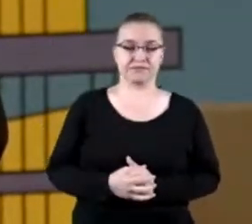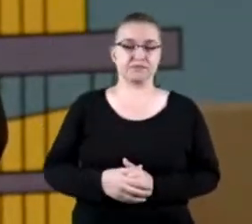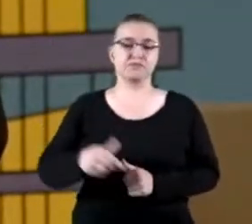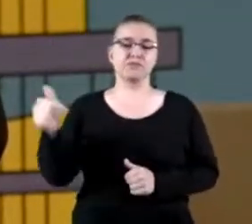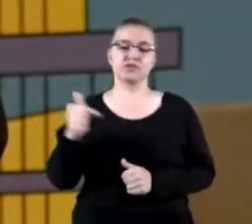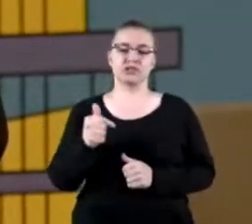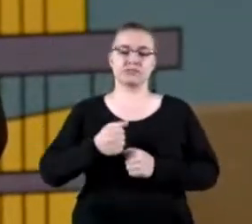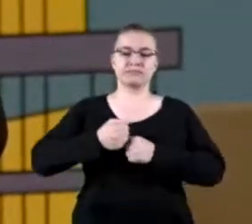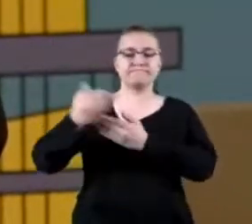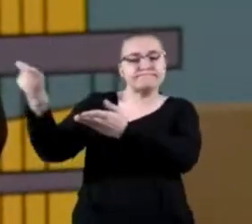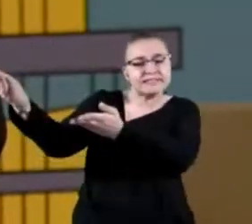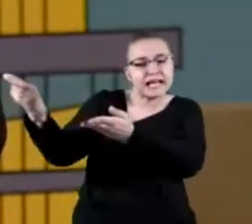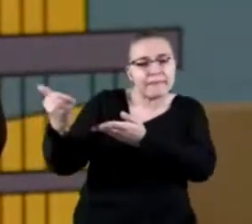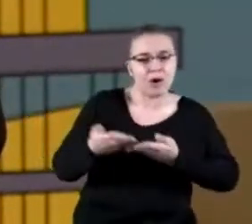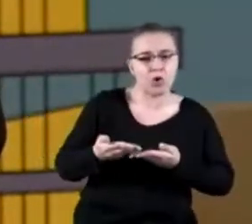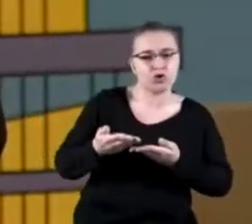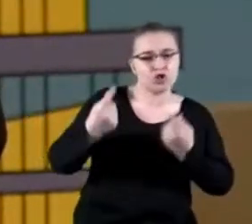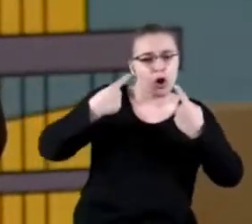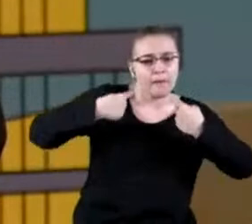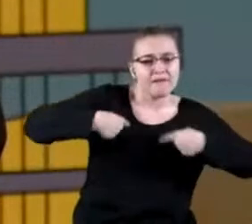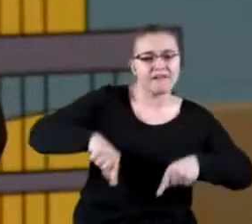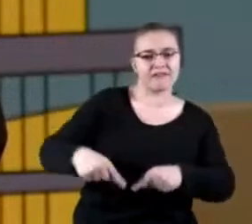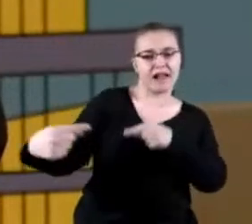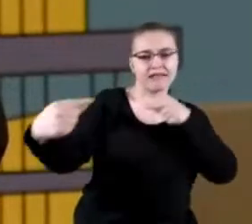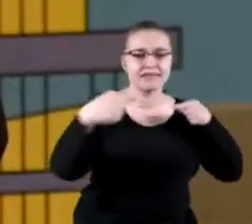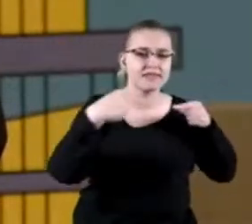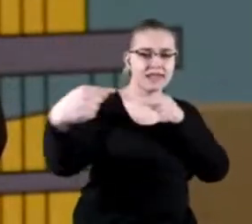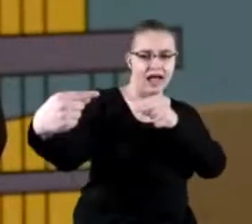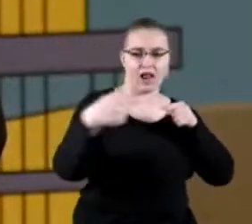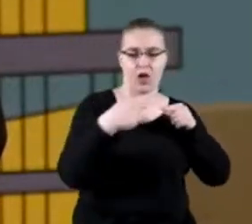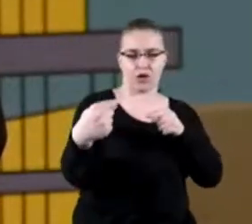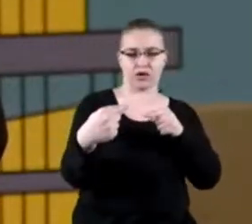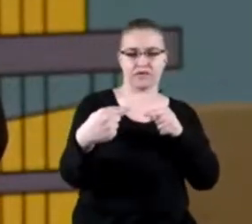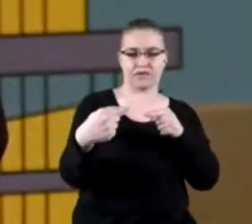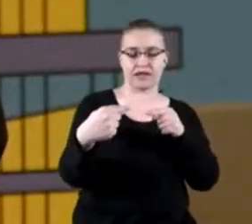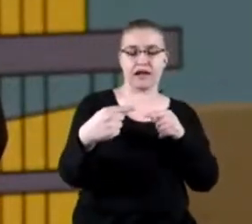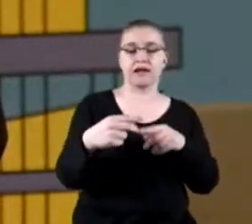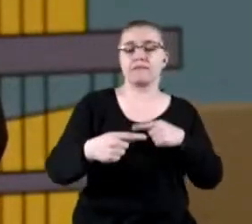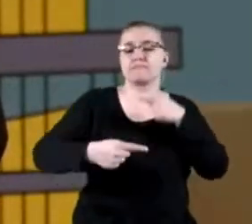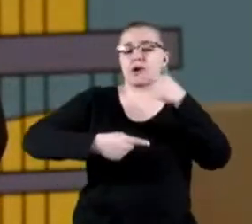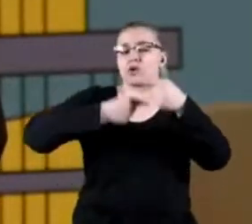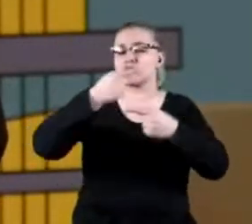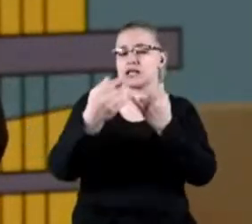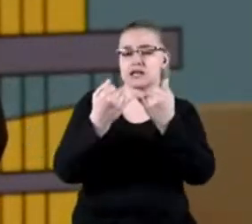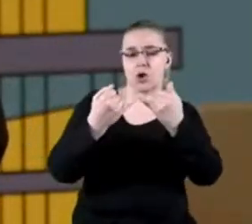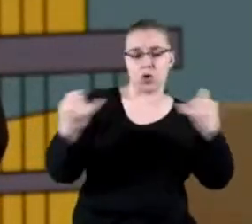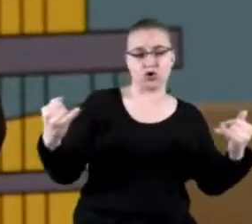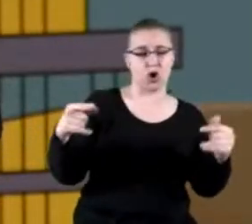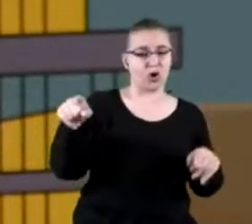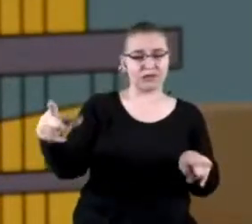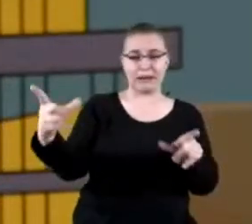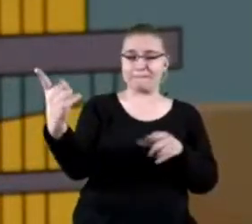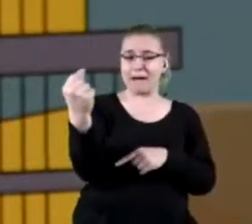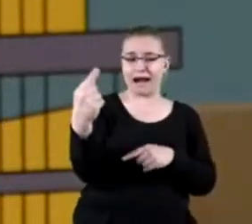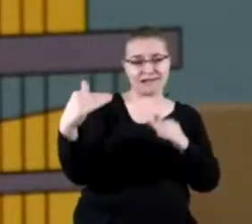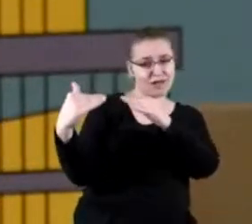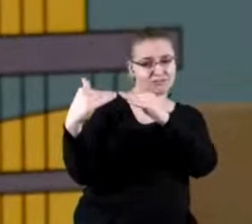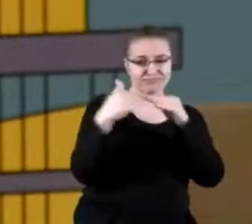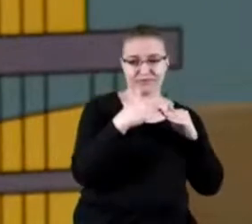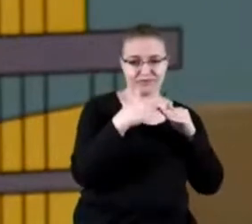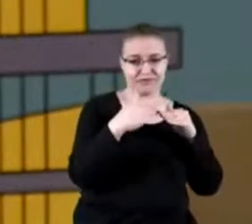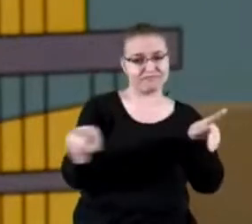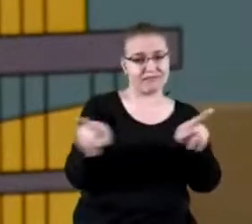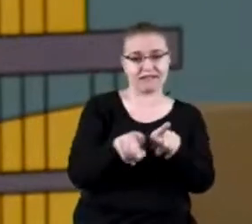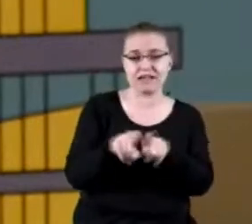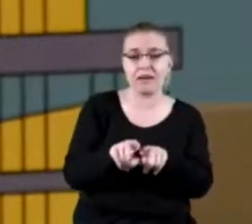the citizens in a dialogue around this particular process. They are equal partners in the transformation and transition. It's not that we have to run away from it,